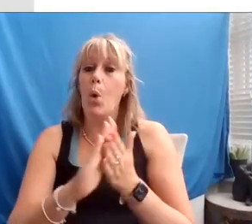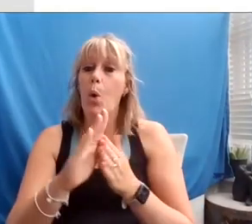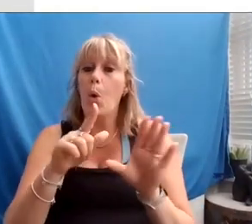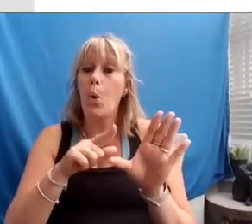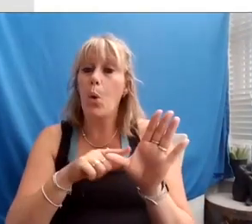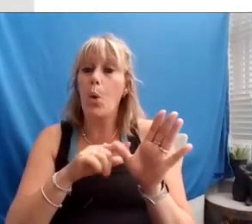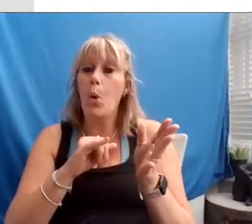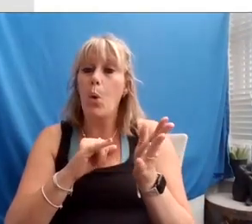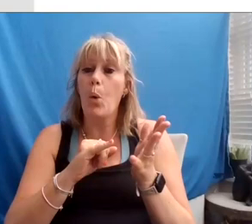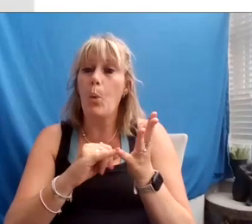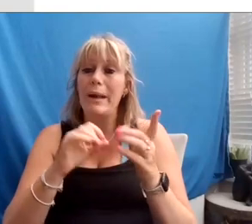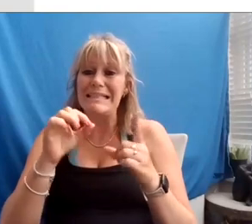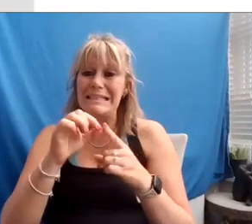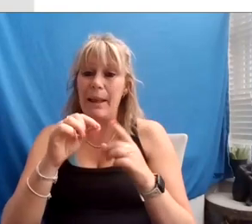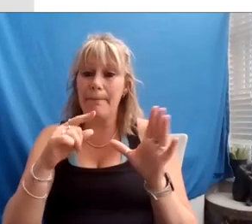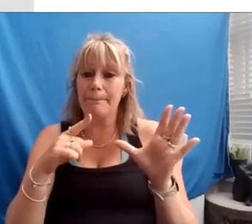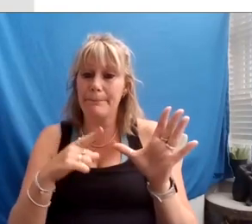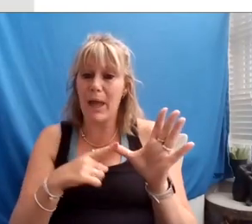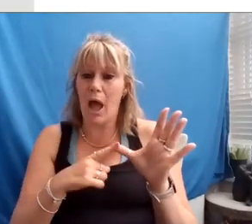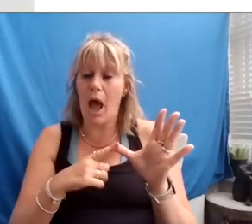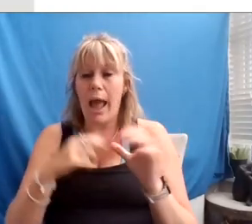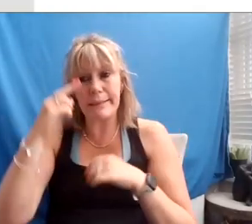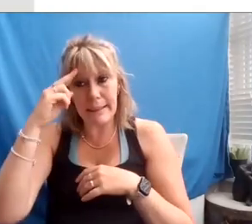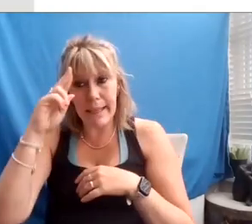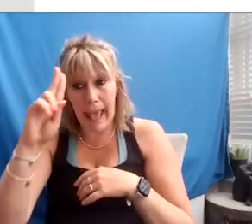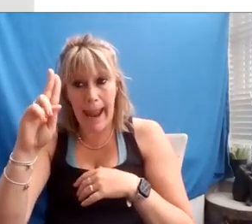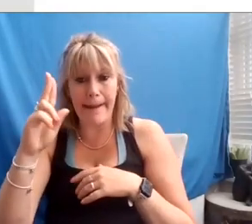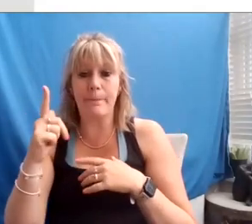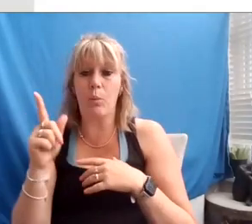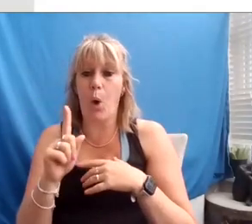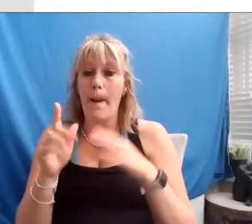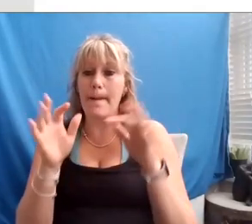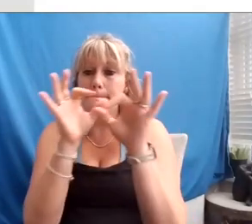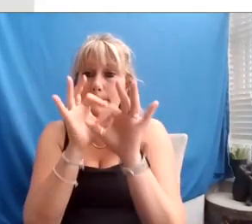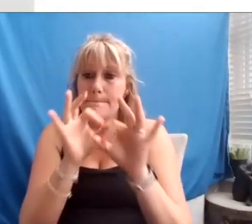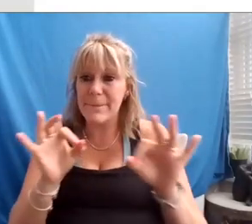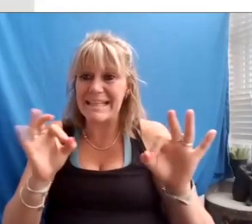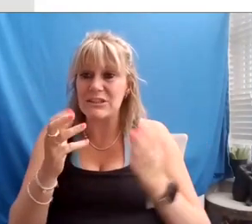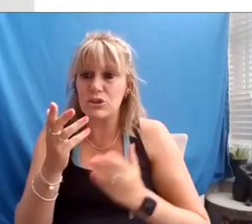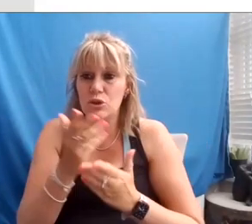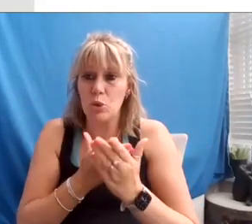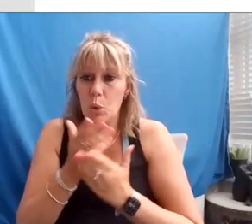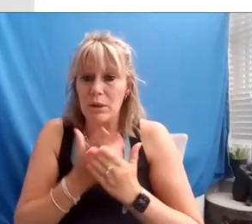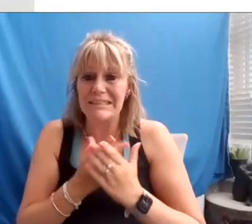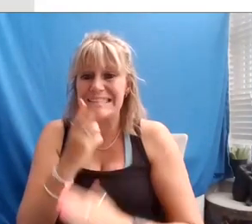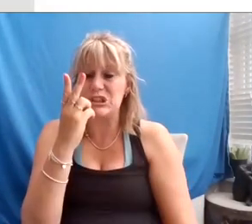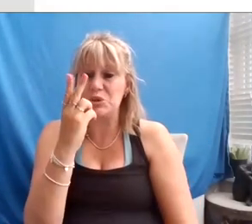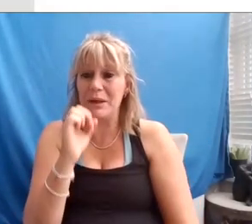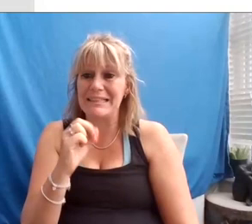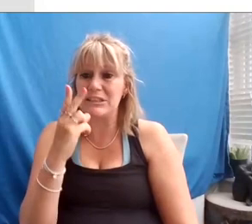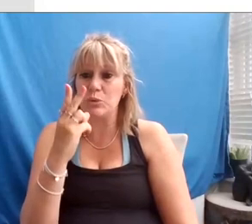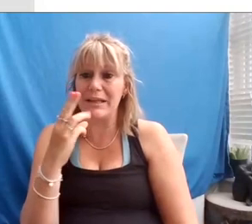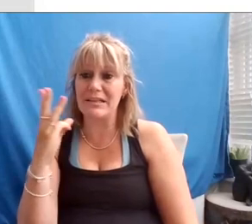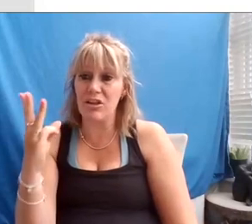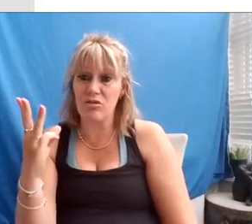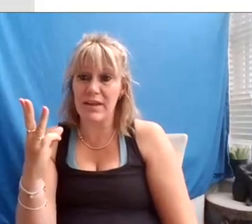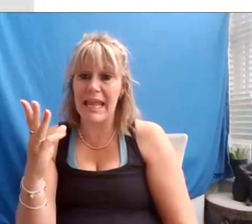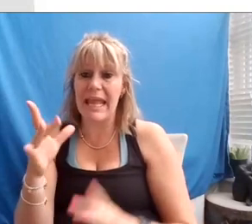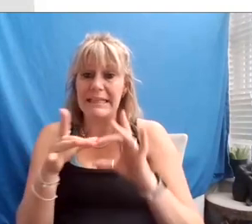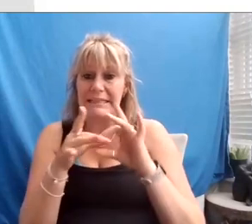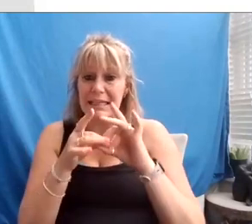it's called Peace Talks, and it's a 2023 piece that's responding to the